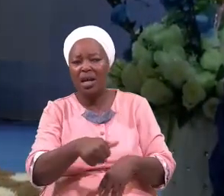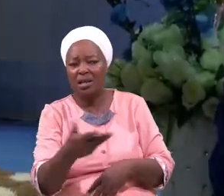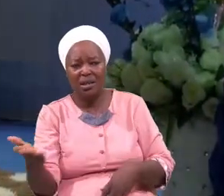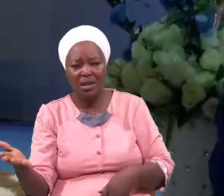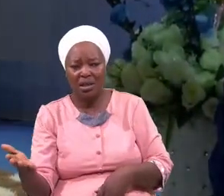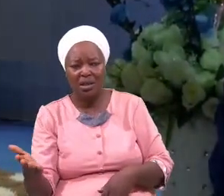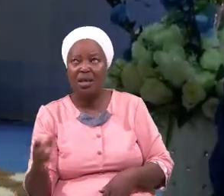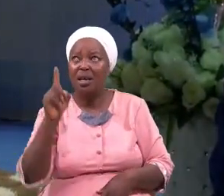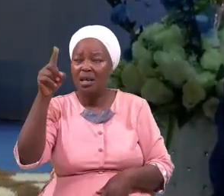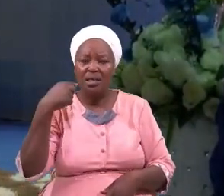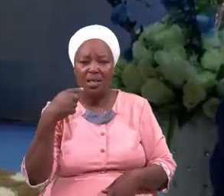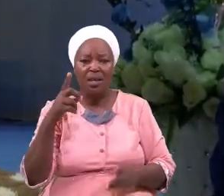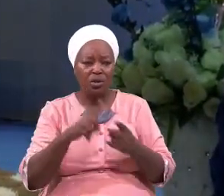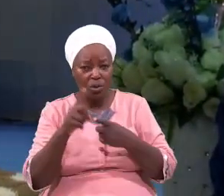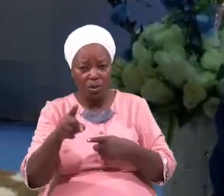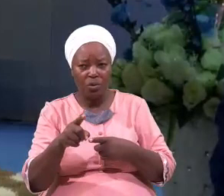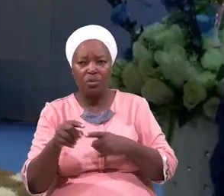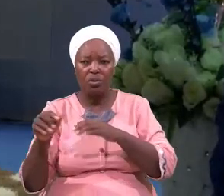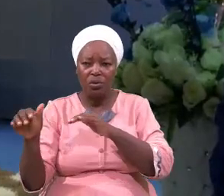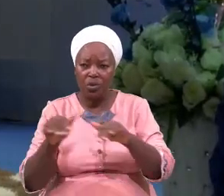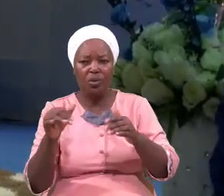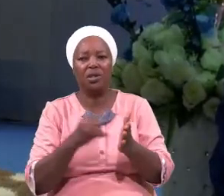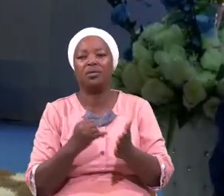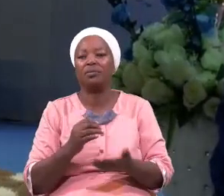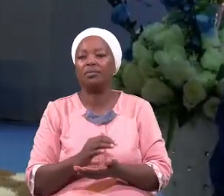he says unto you, do it.